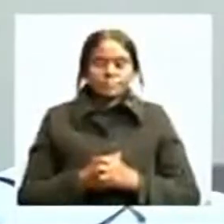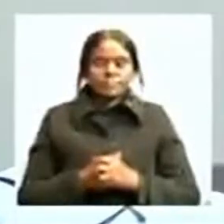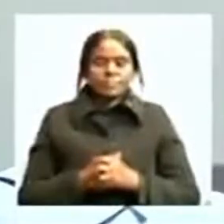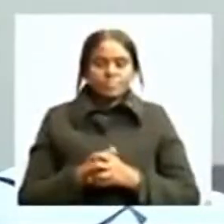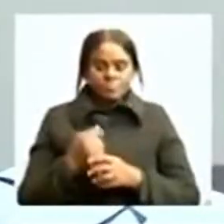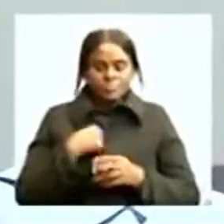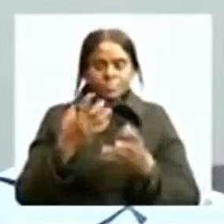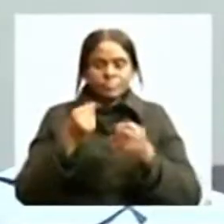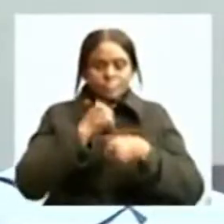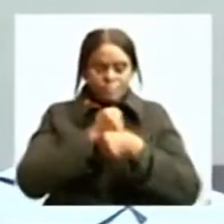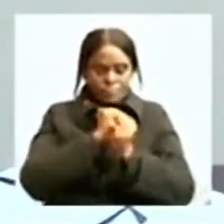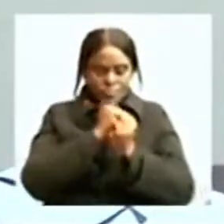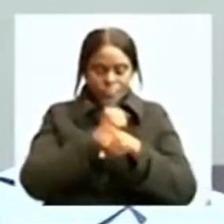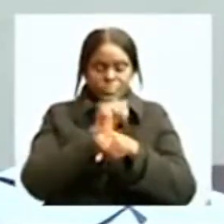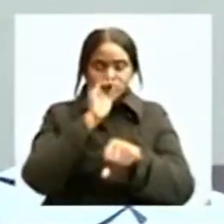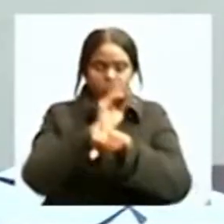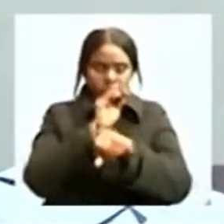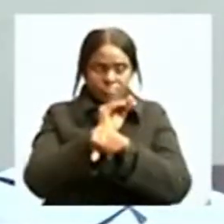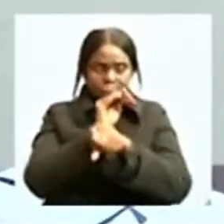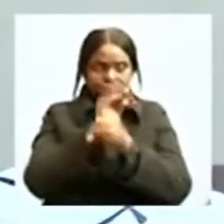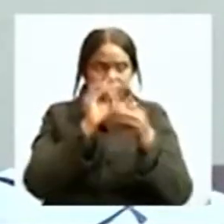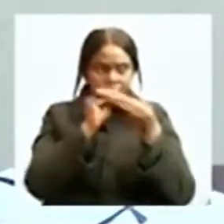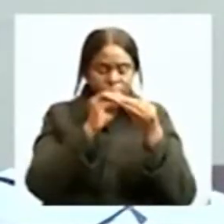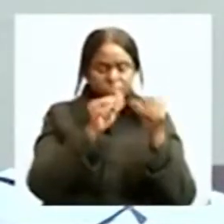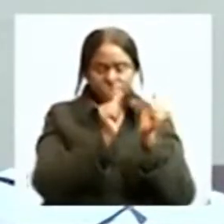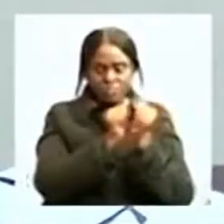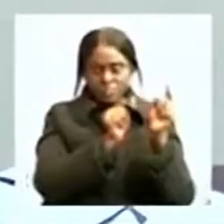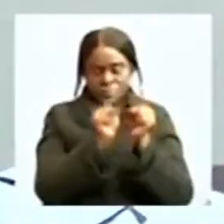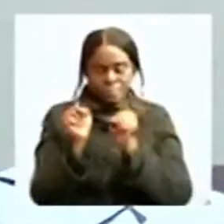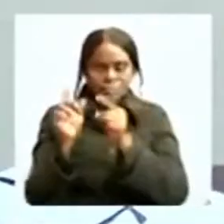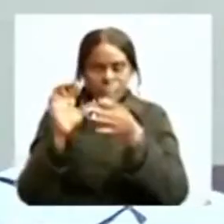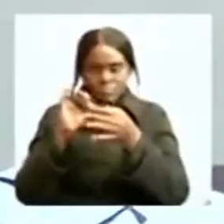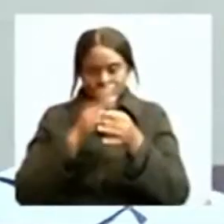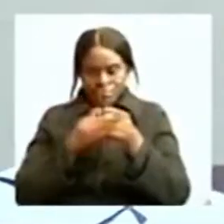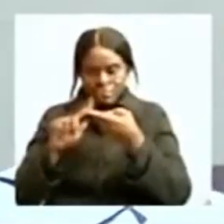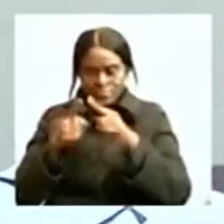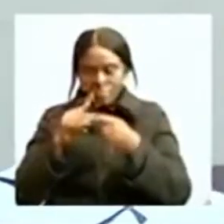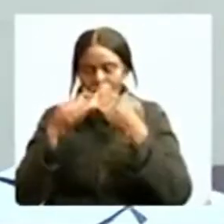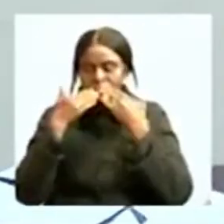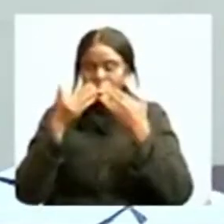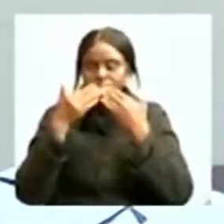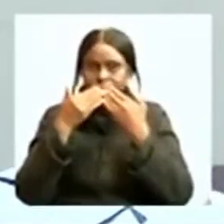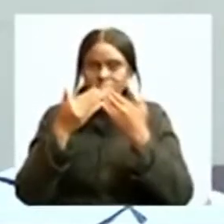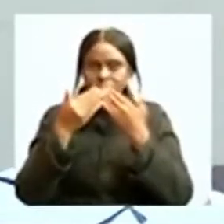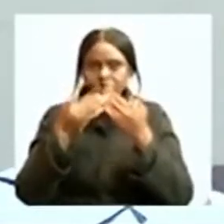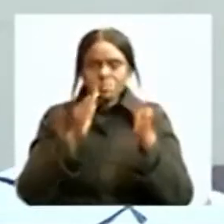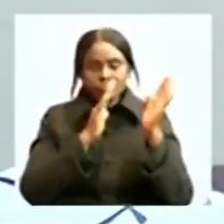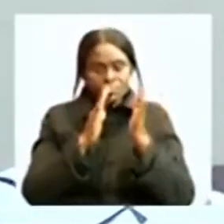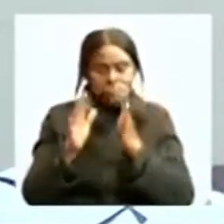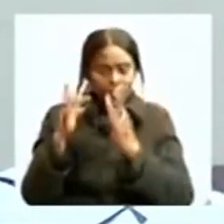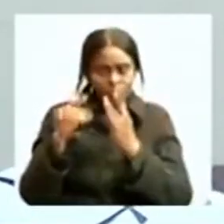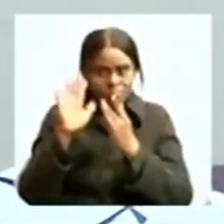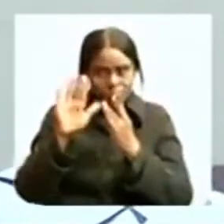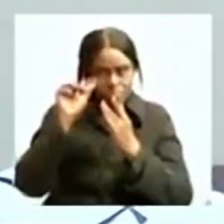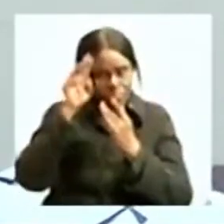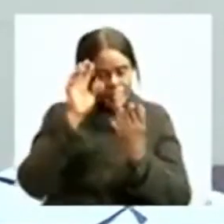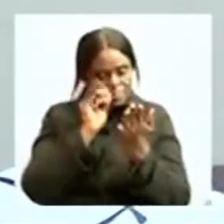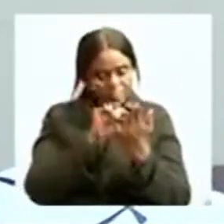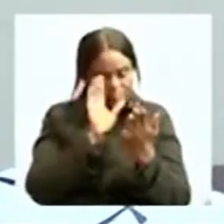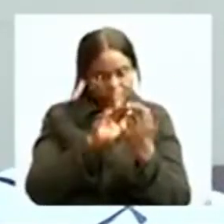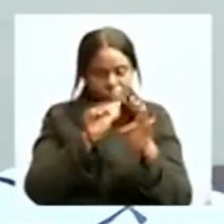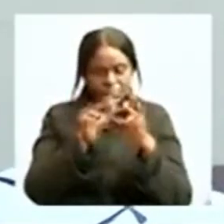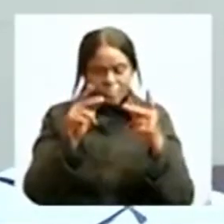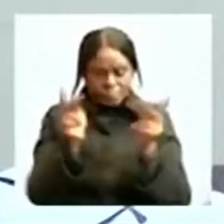wanted to make a comment and also join my friends in appreciating the measures that your ministry is putting in